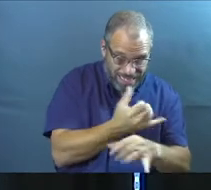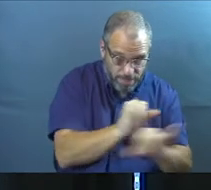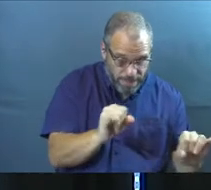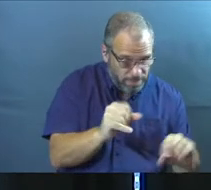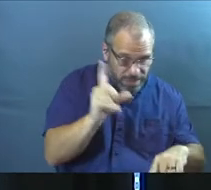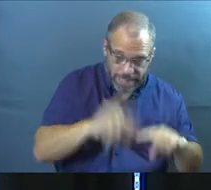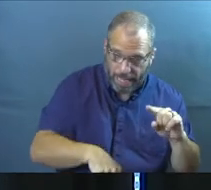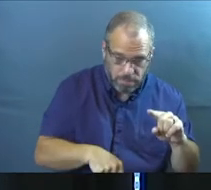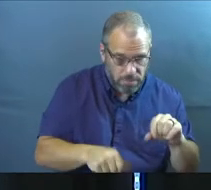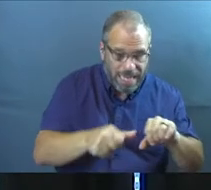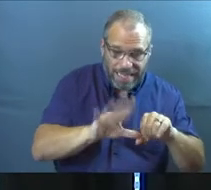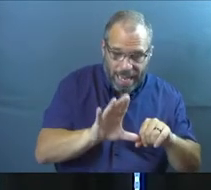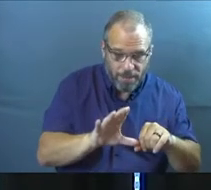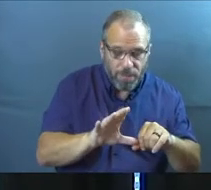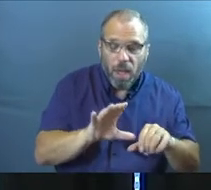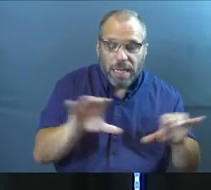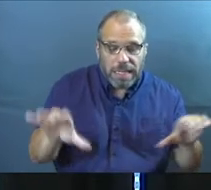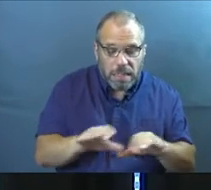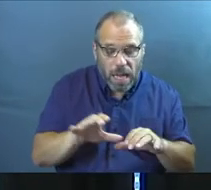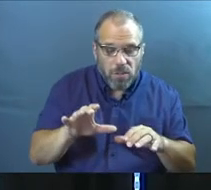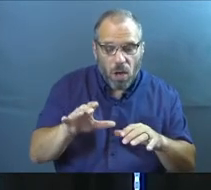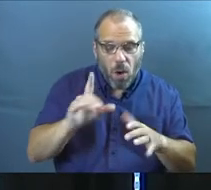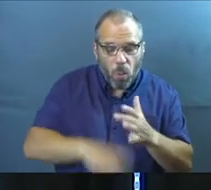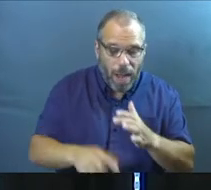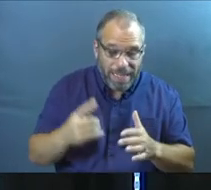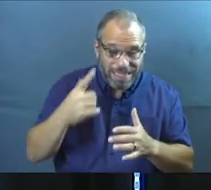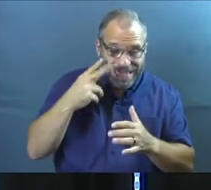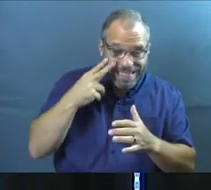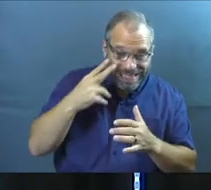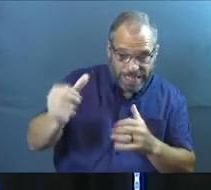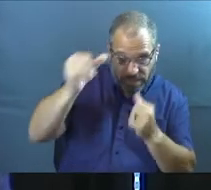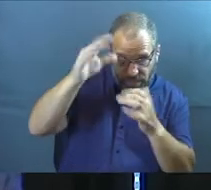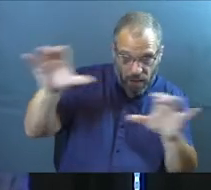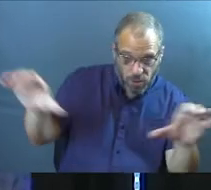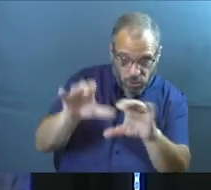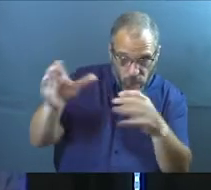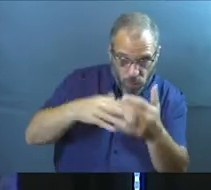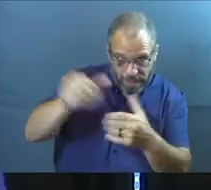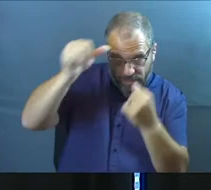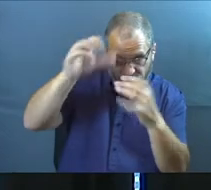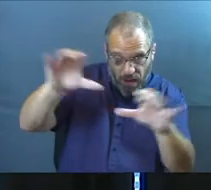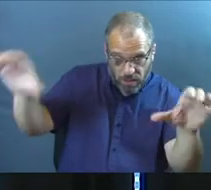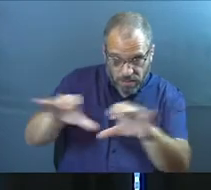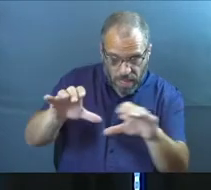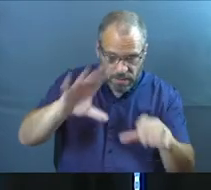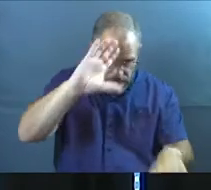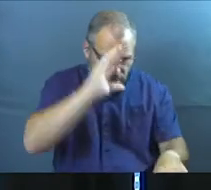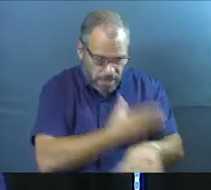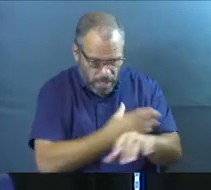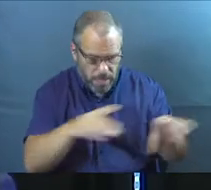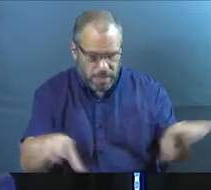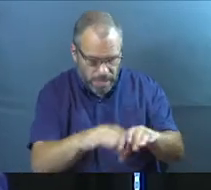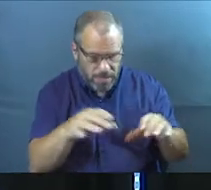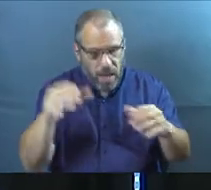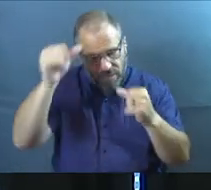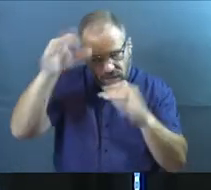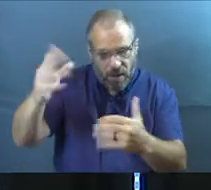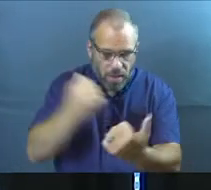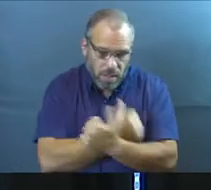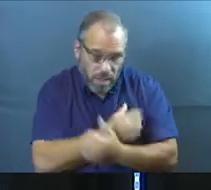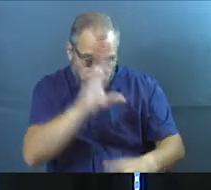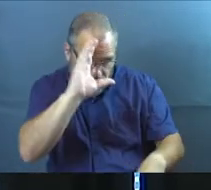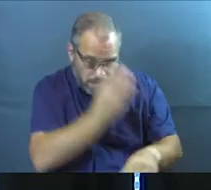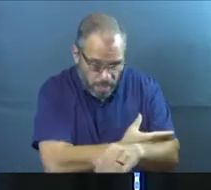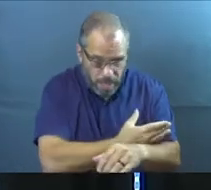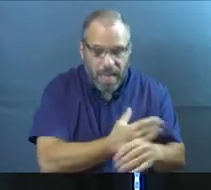himself. He only does what he sees the Father doing. And whatever the Father does, the Son also does. For the Father loves